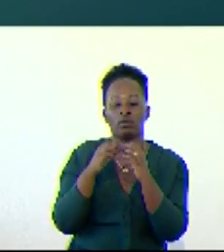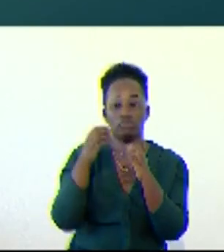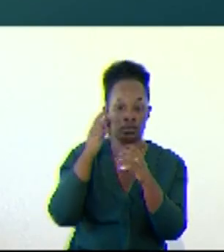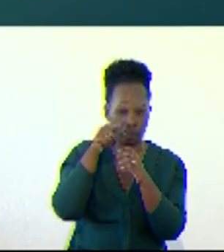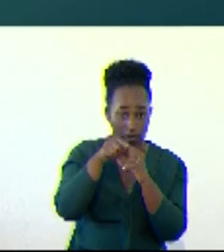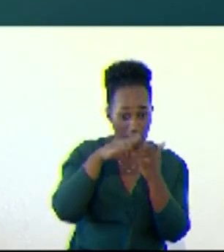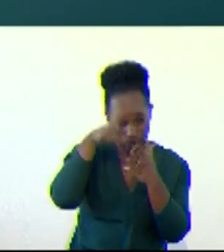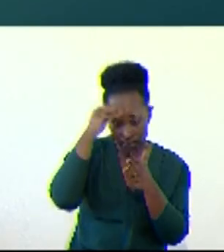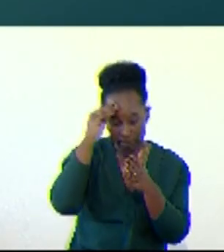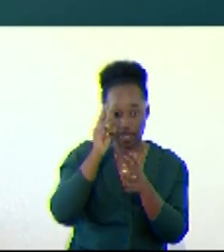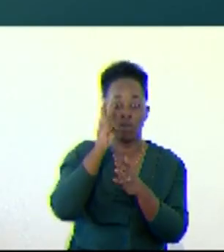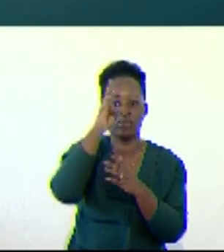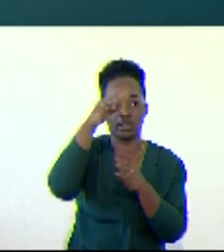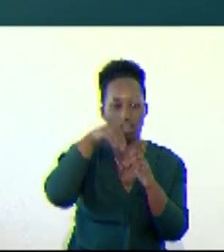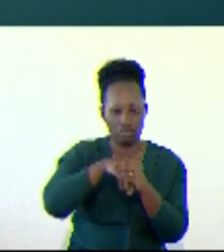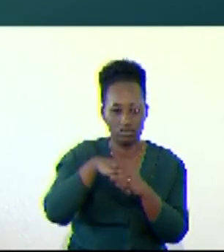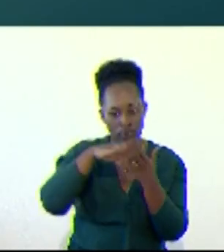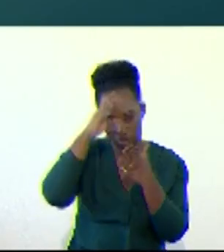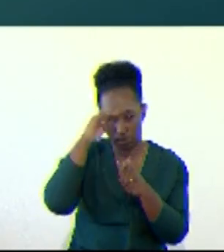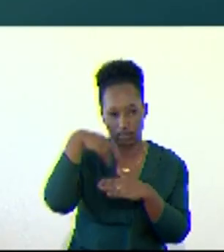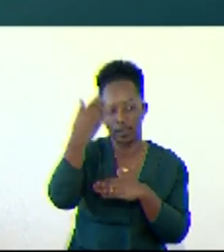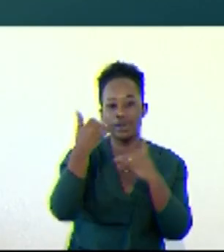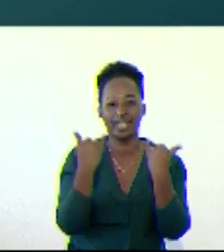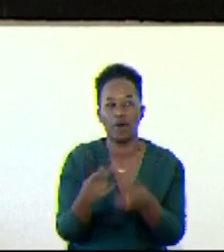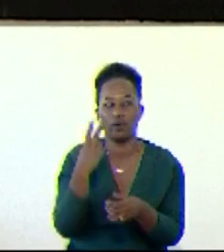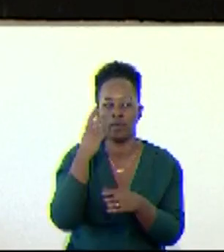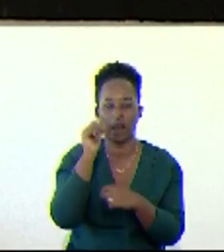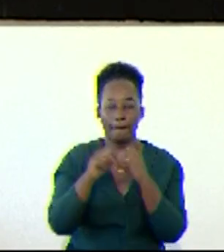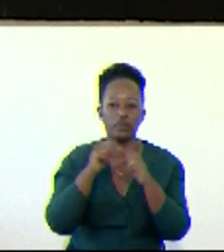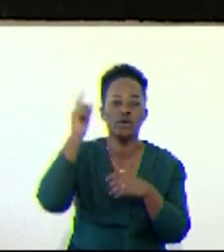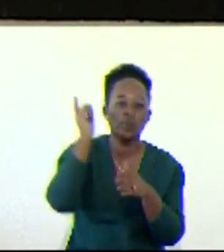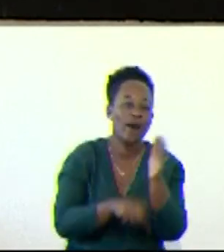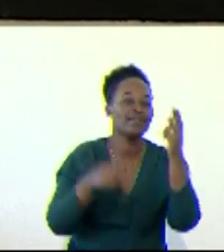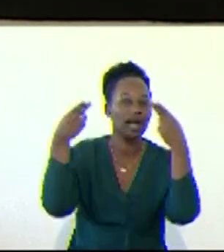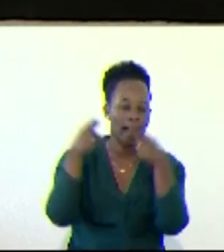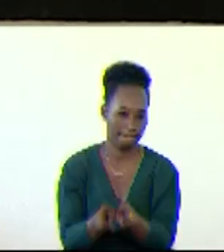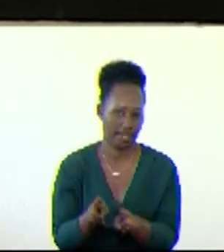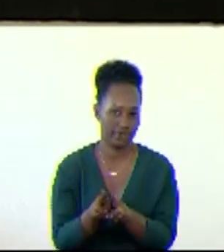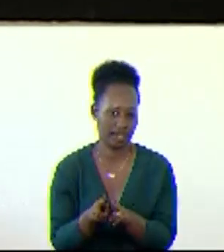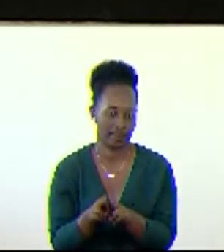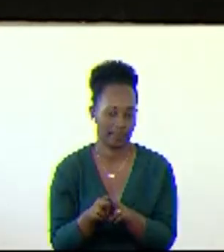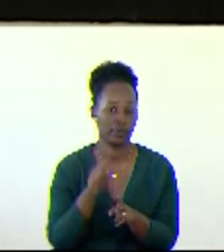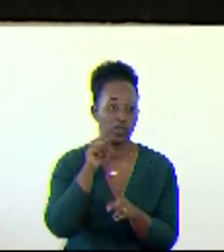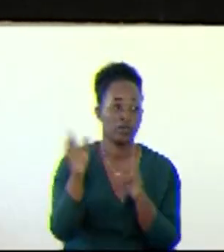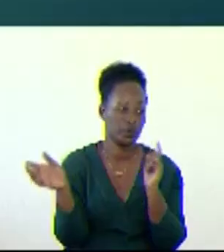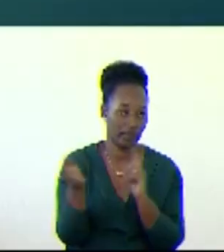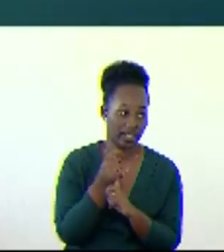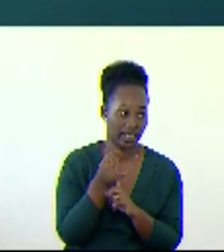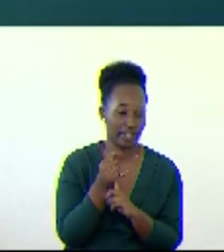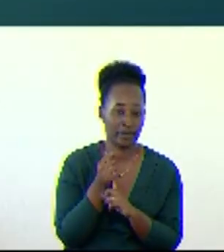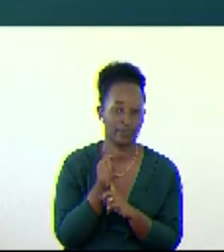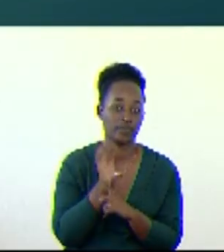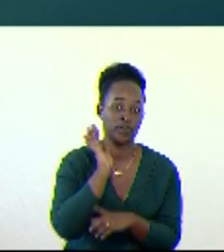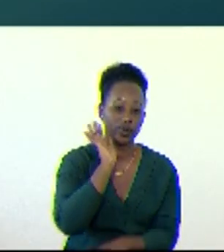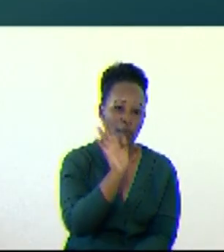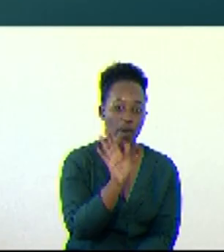lesson. Now let us have a look at what happens. You take your